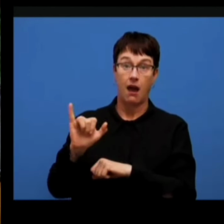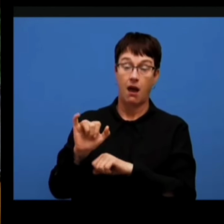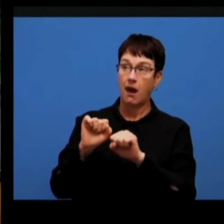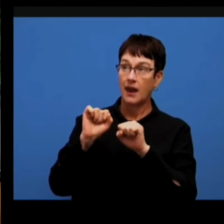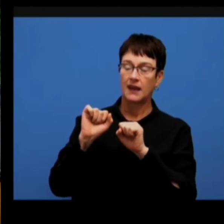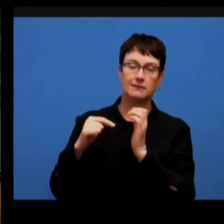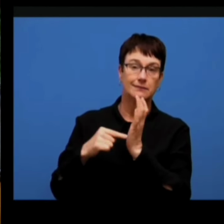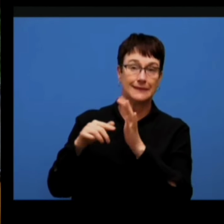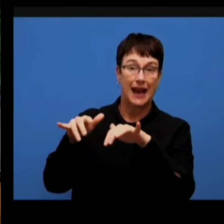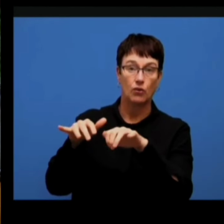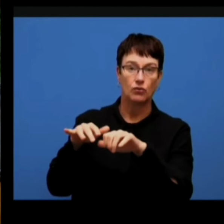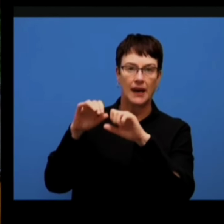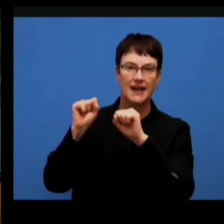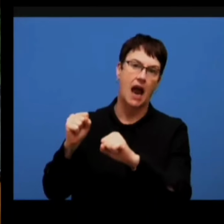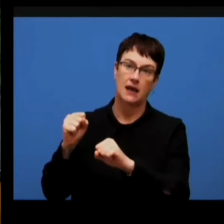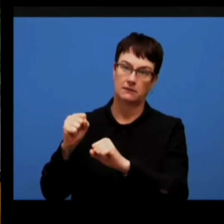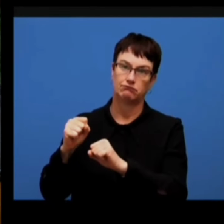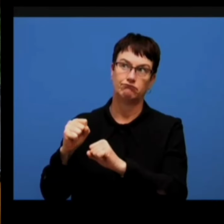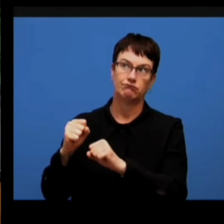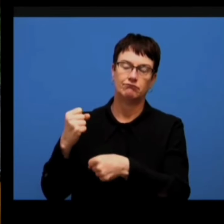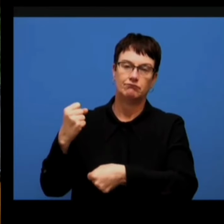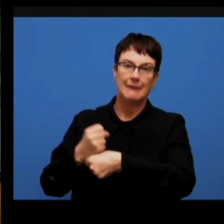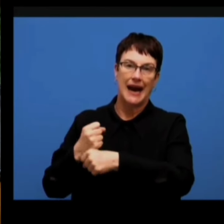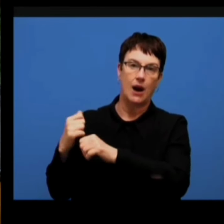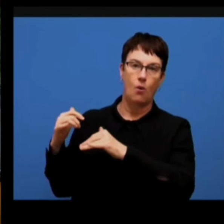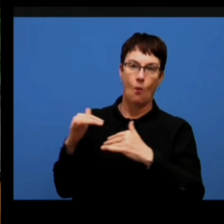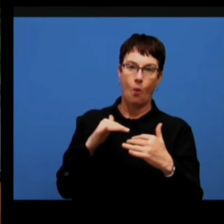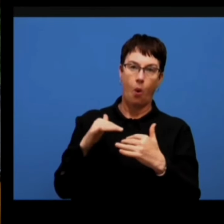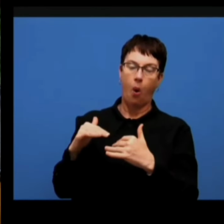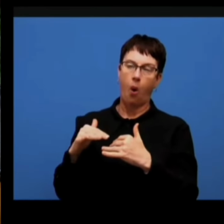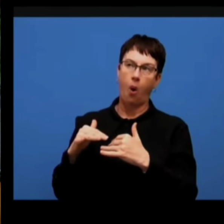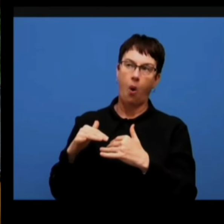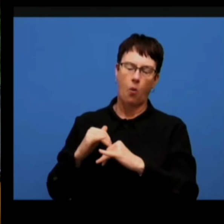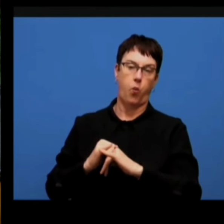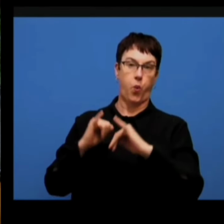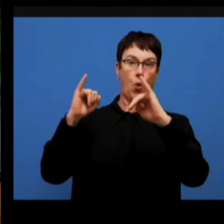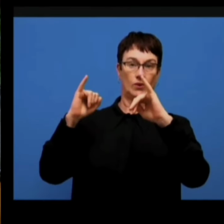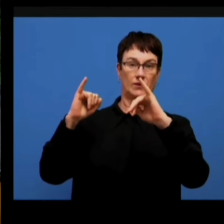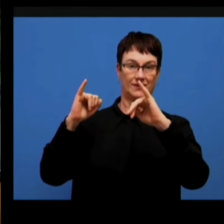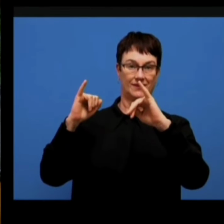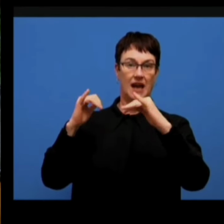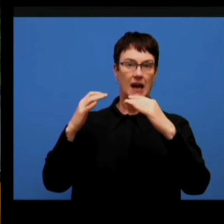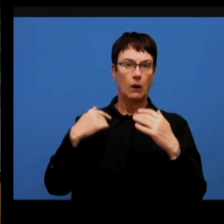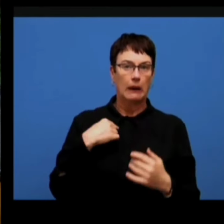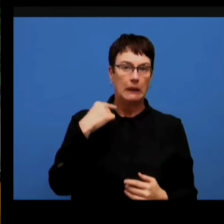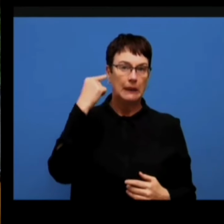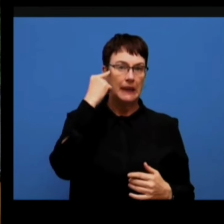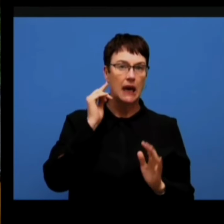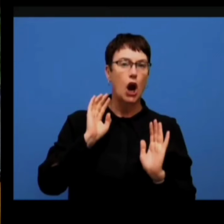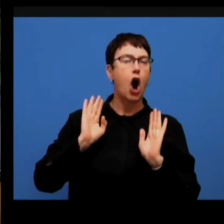and conflict, is weaker than we hoped. At the last-minute decision to